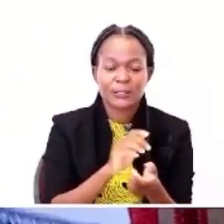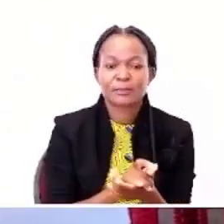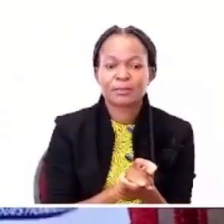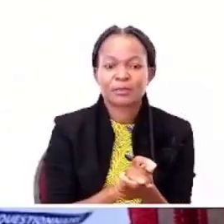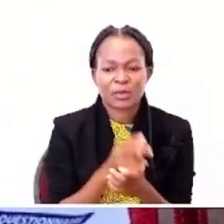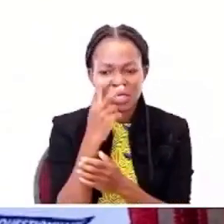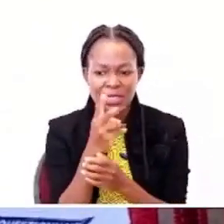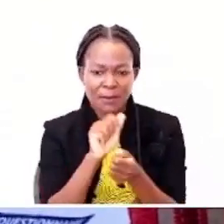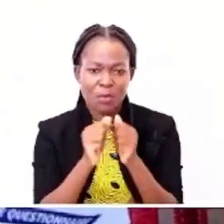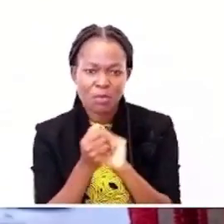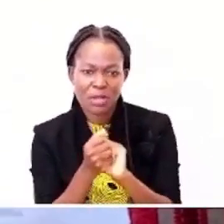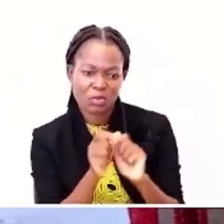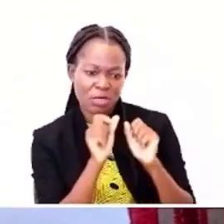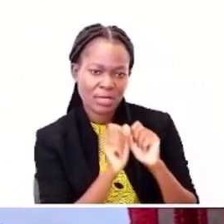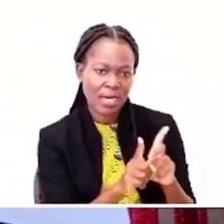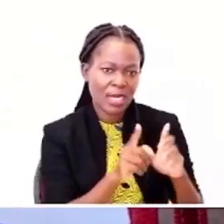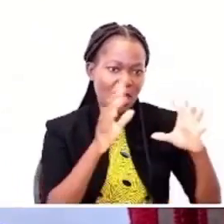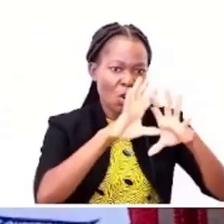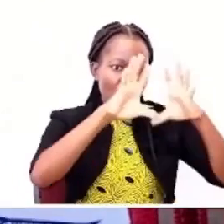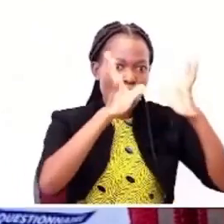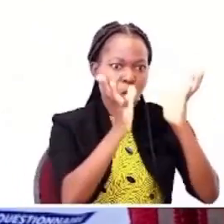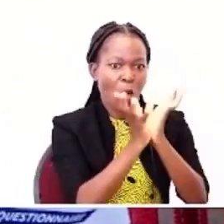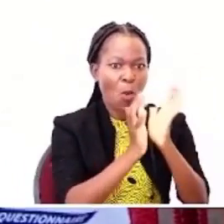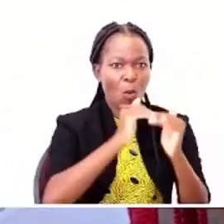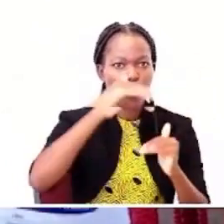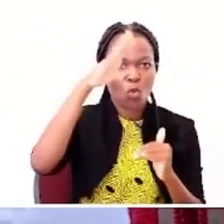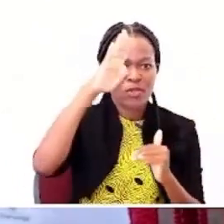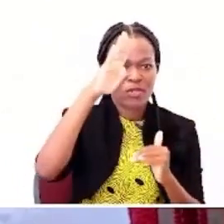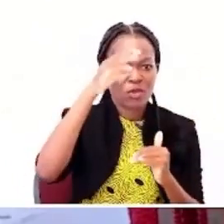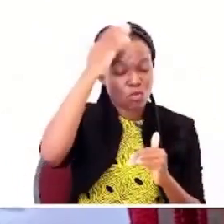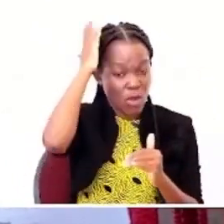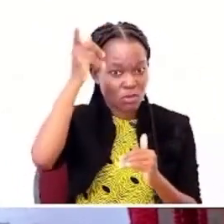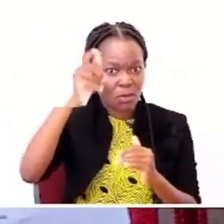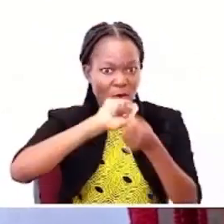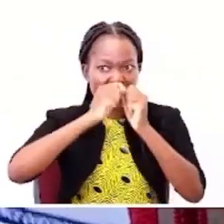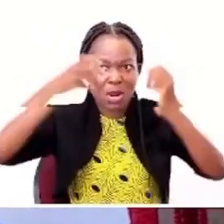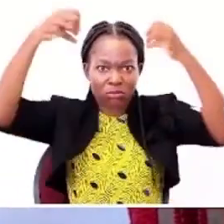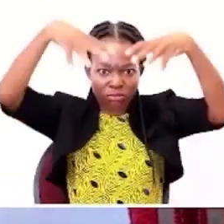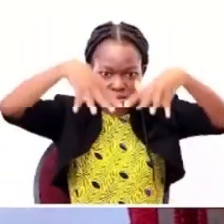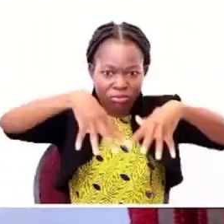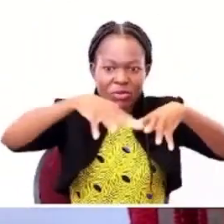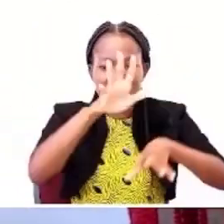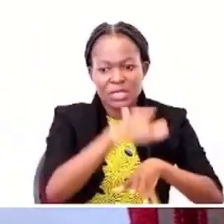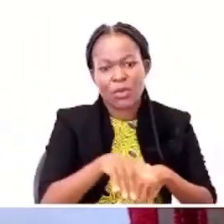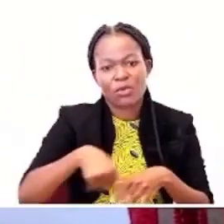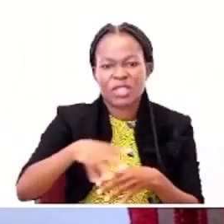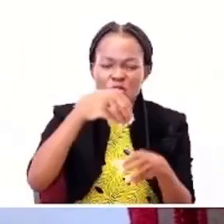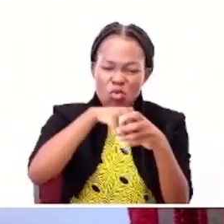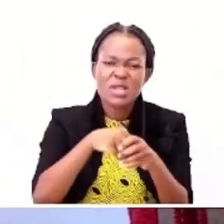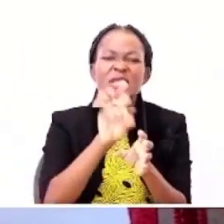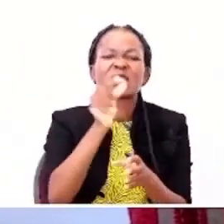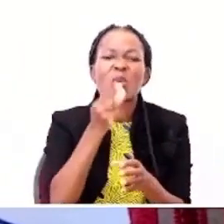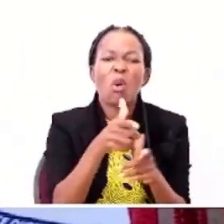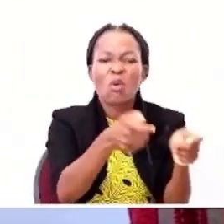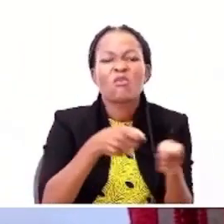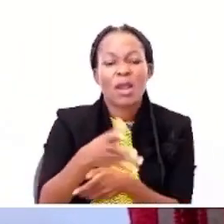a problem that was started by the global north is now being paid for dearly by the global south, including the small farmer. So there is now what